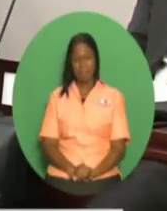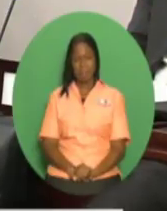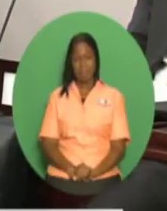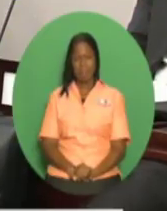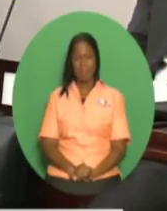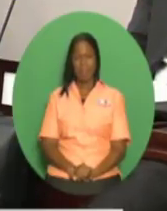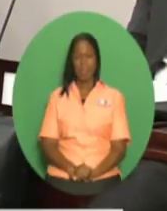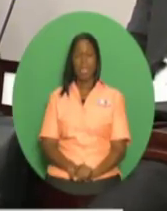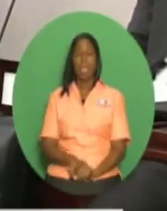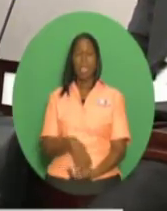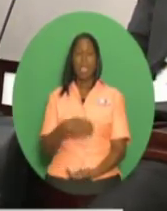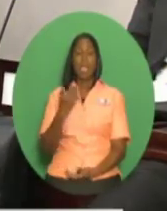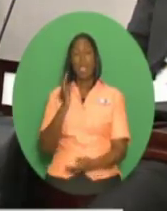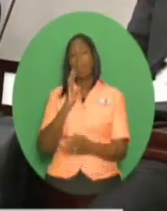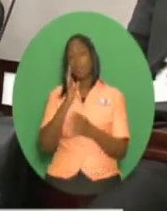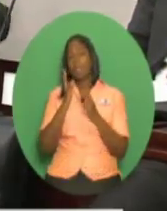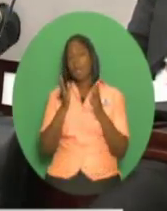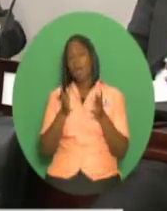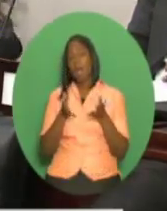Madam Speaker,